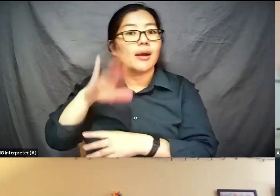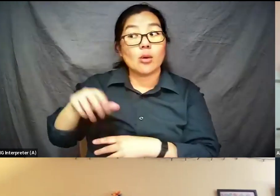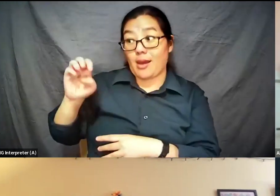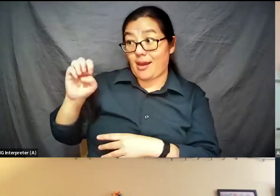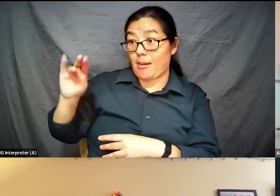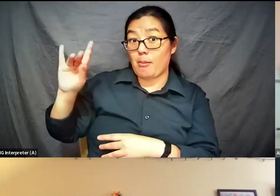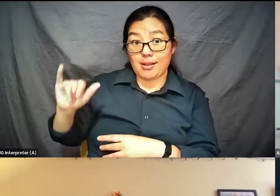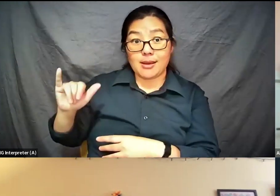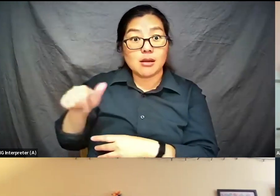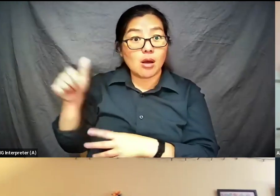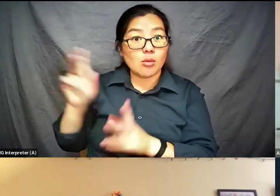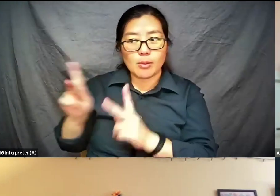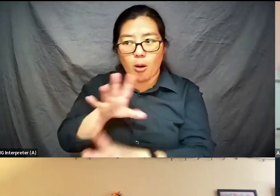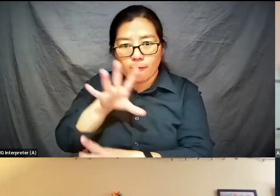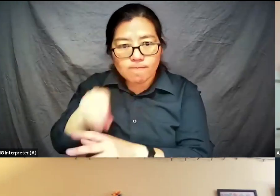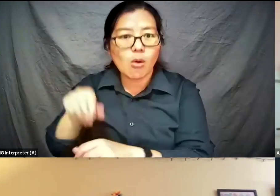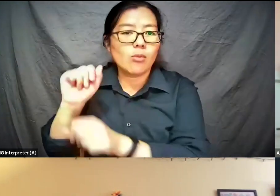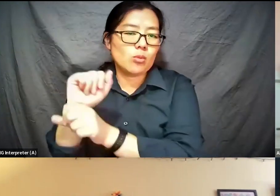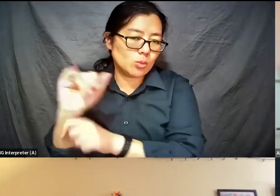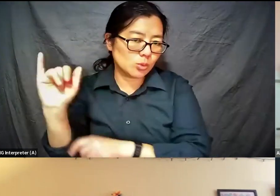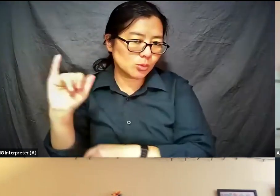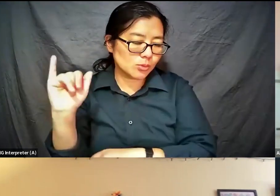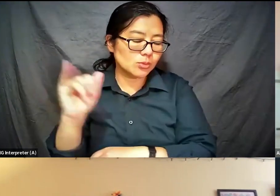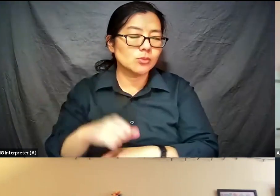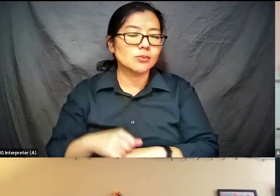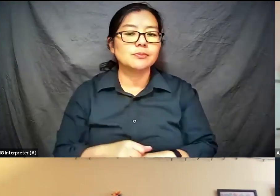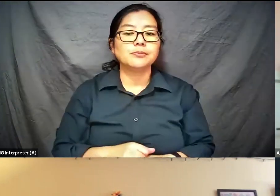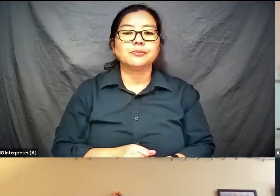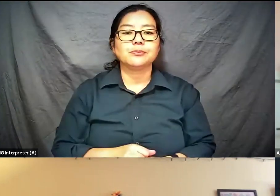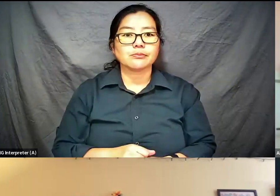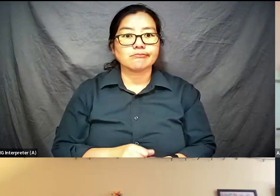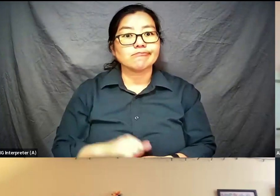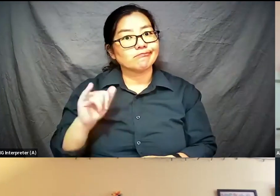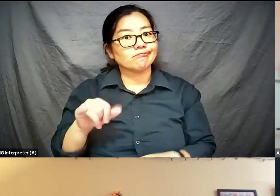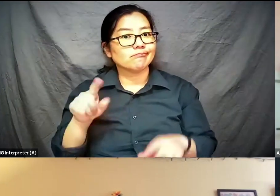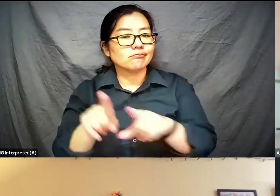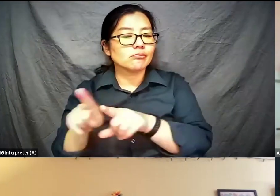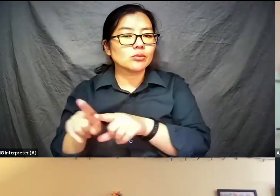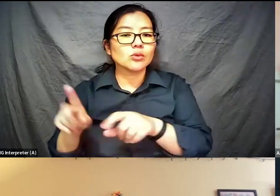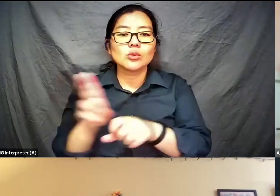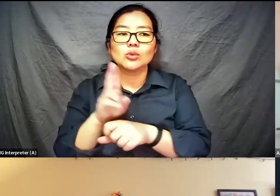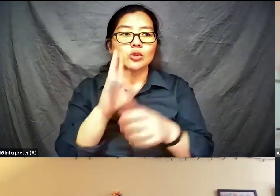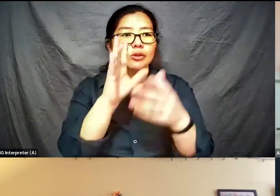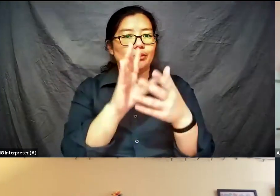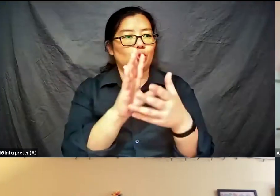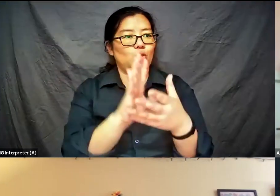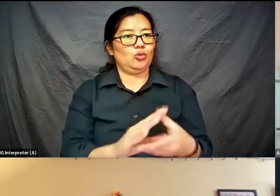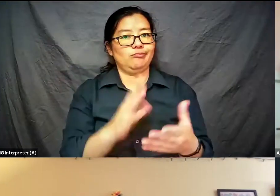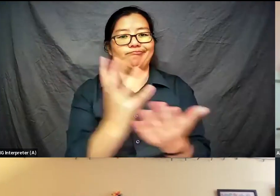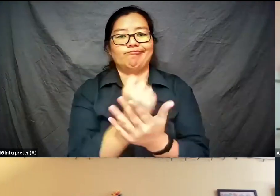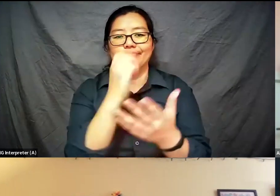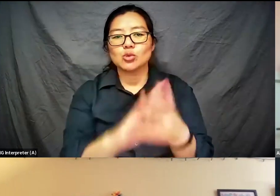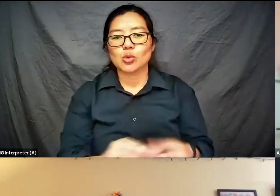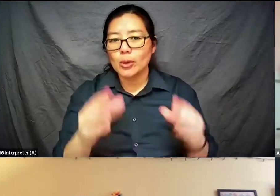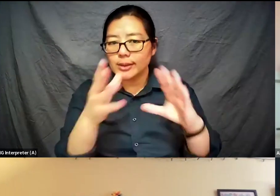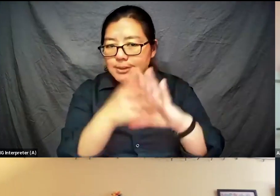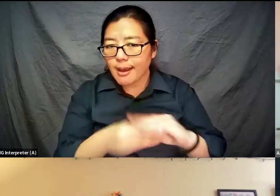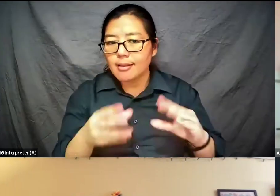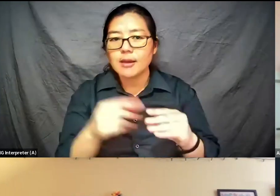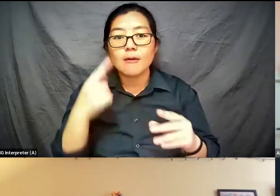very physical medium because they're usually printed, they're usually, something that you get a